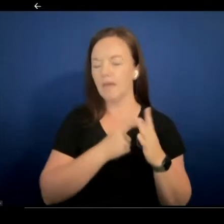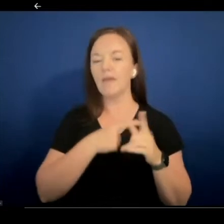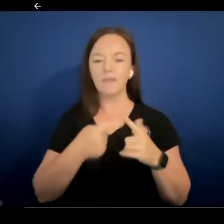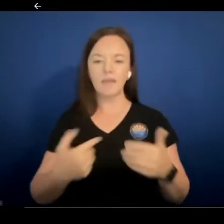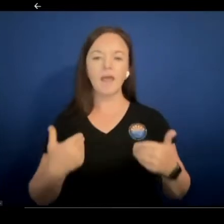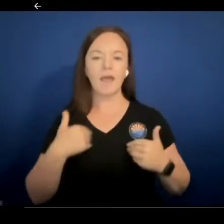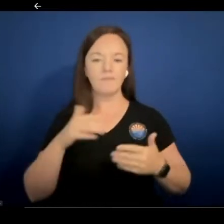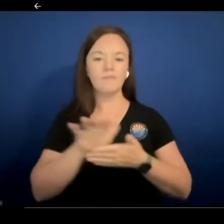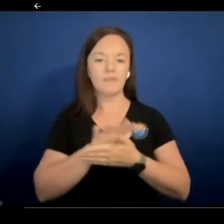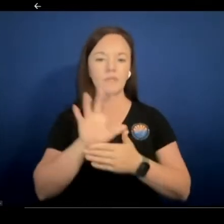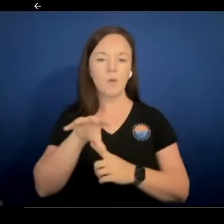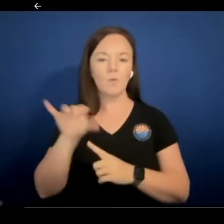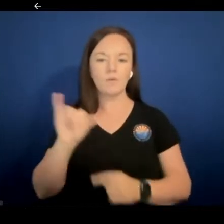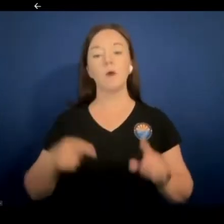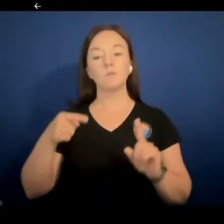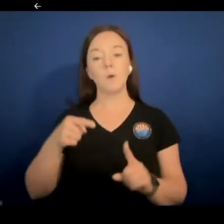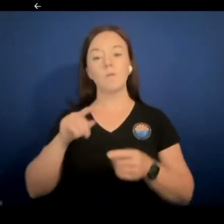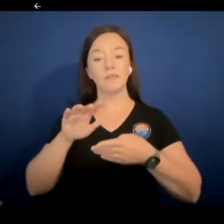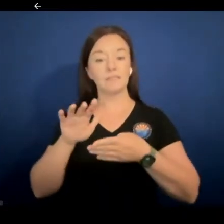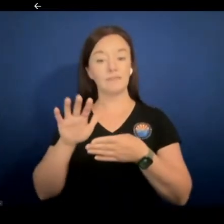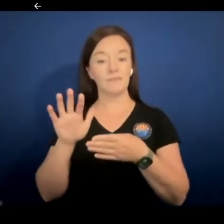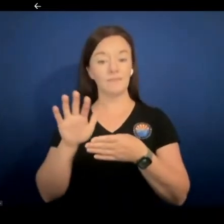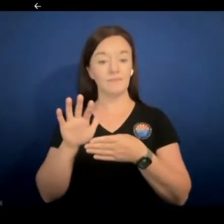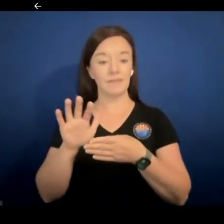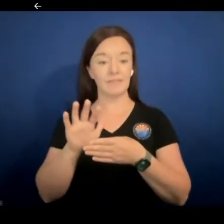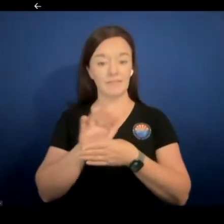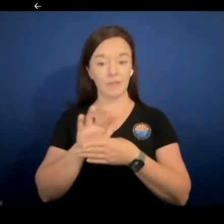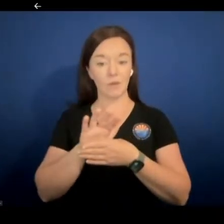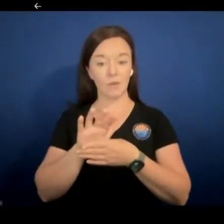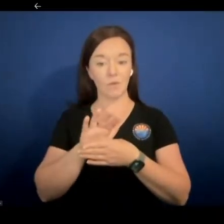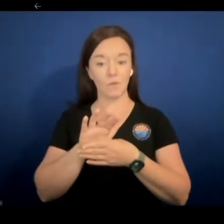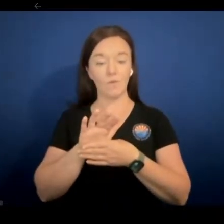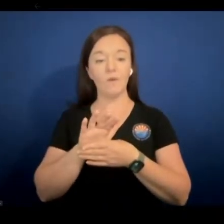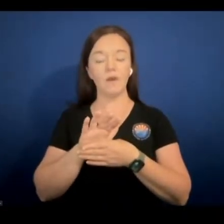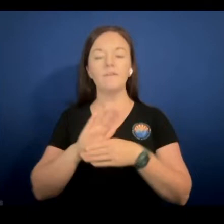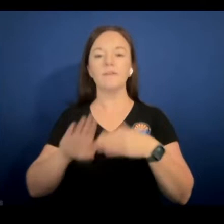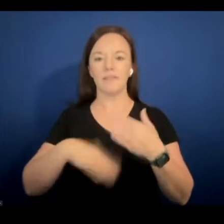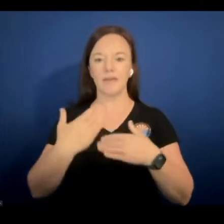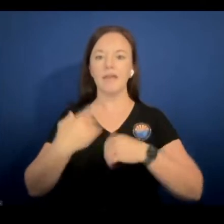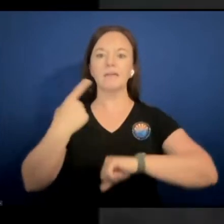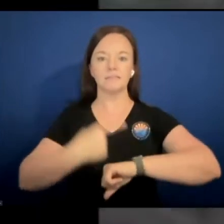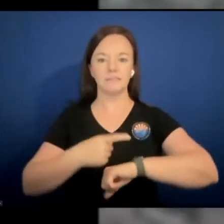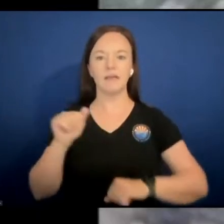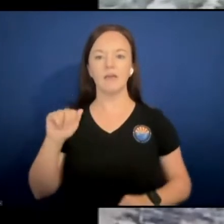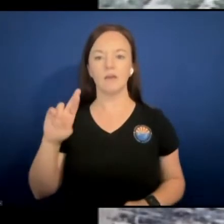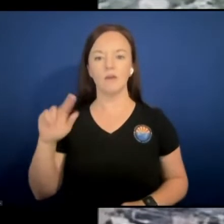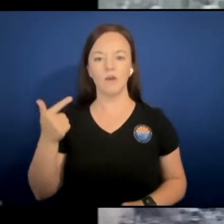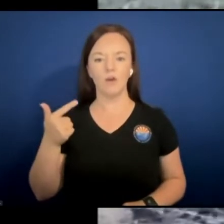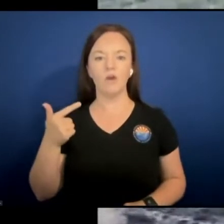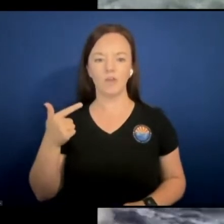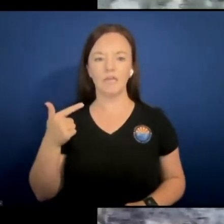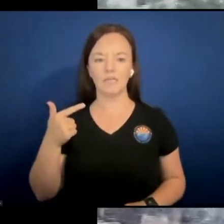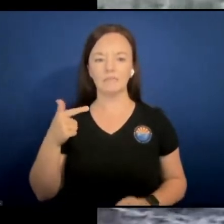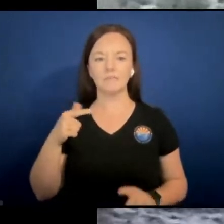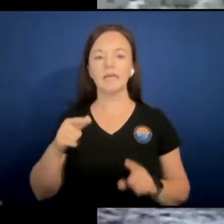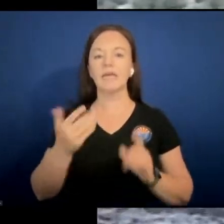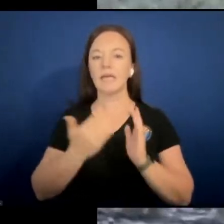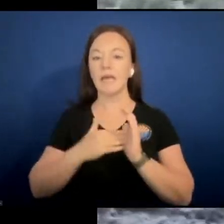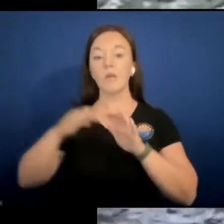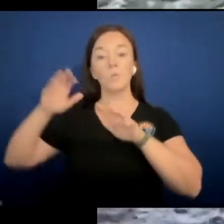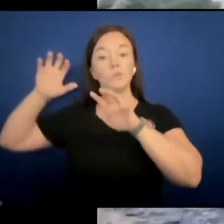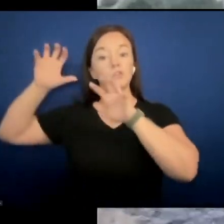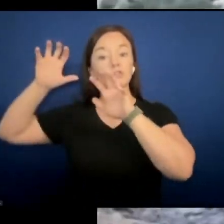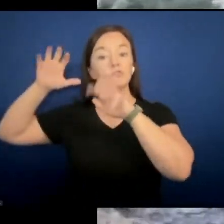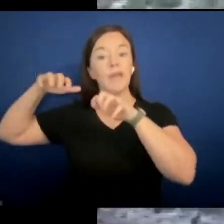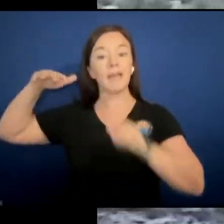video. This is a video of the next day, August. Again, it was raining